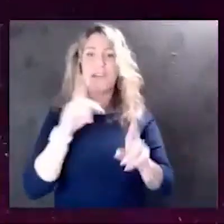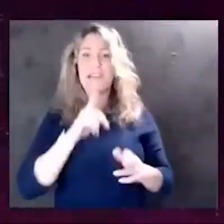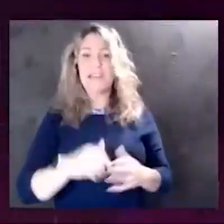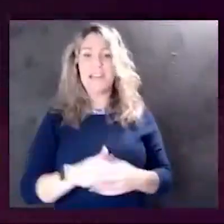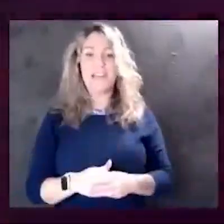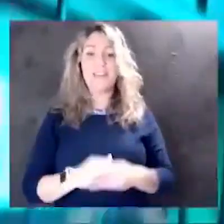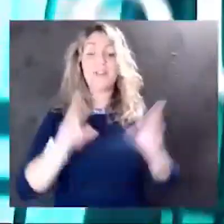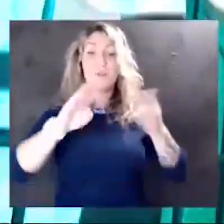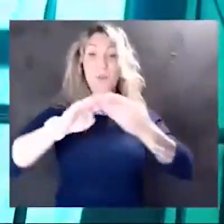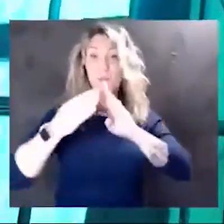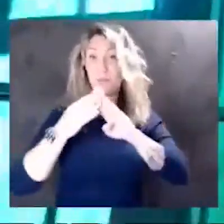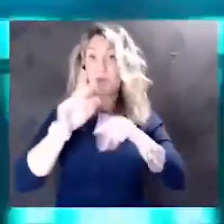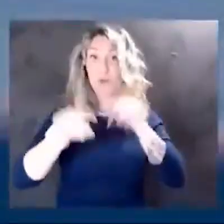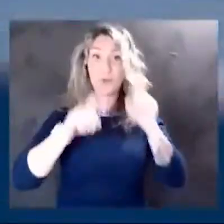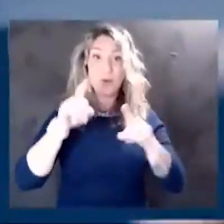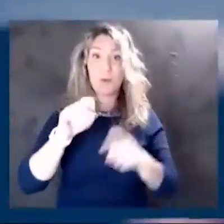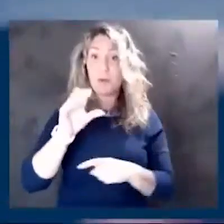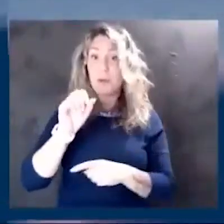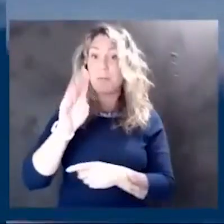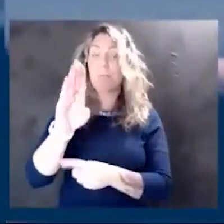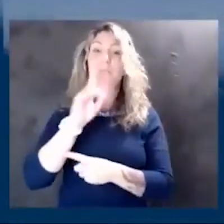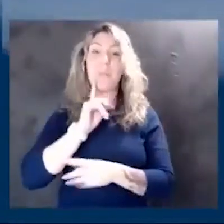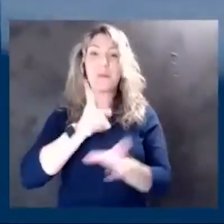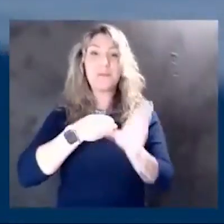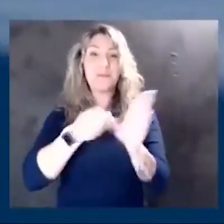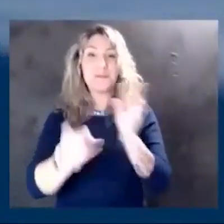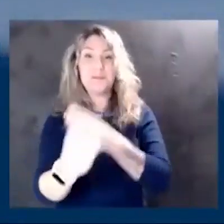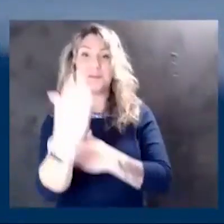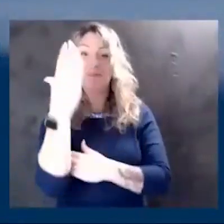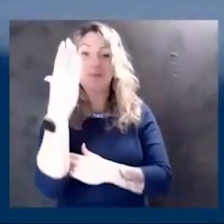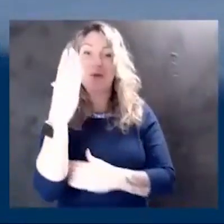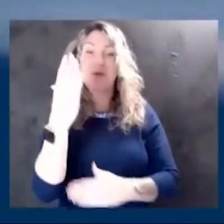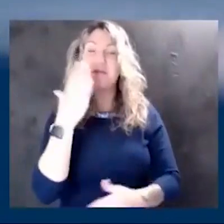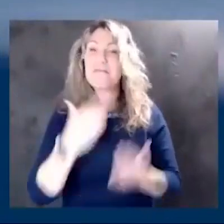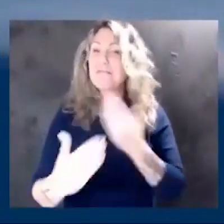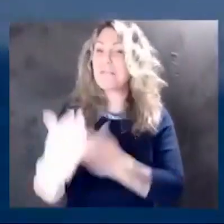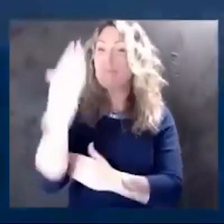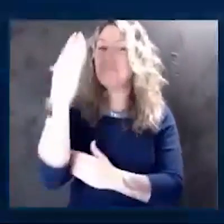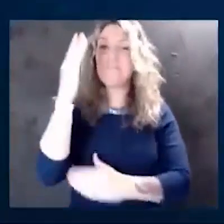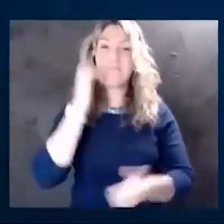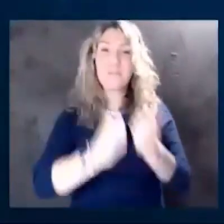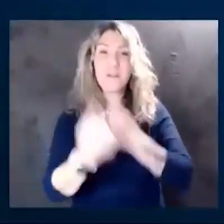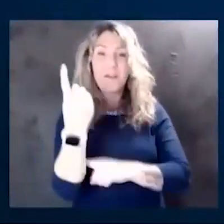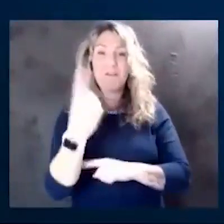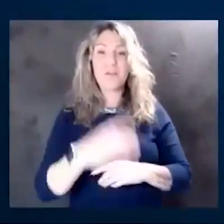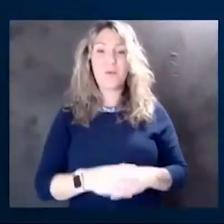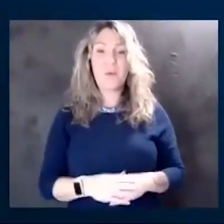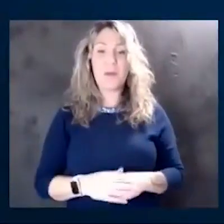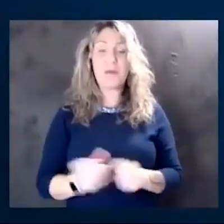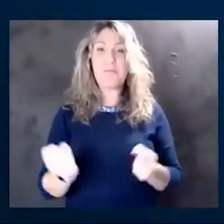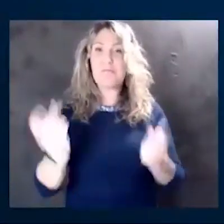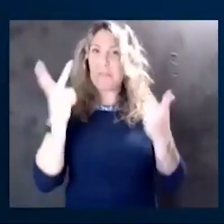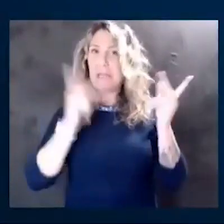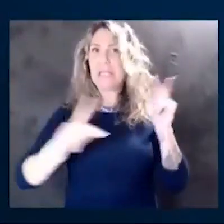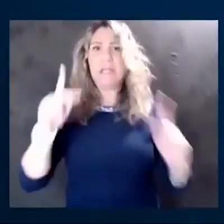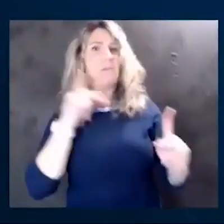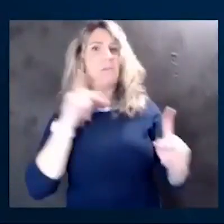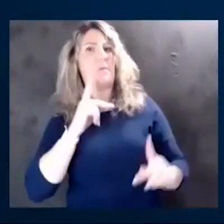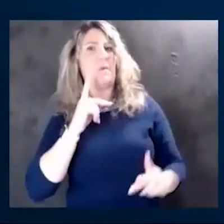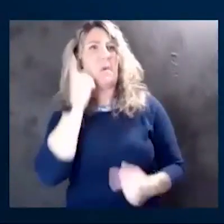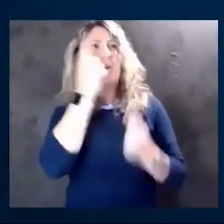questions. Bob Hallinan joining us. Good morning to you. Good morning, everybody. We have quite a few people who are wondering about those